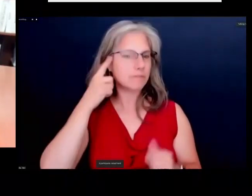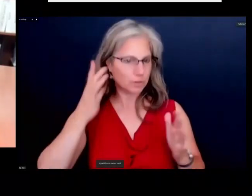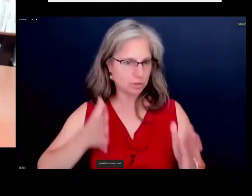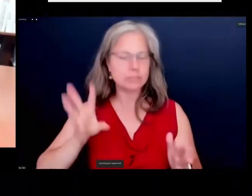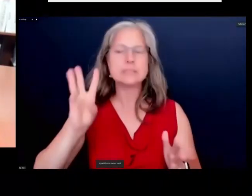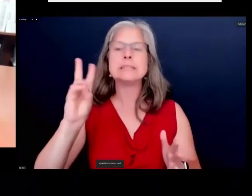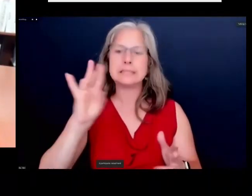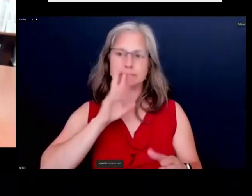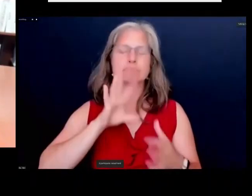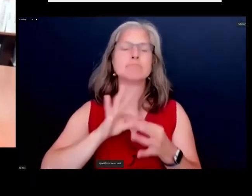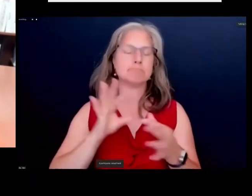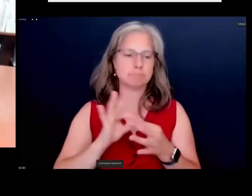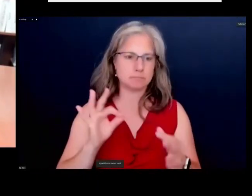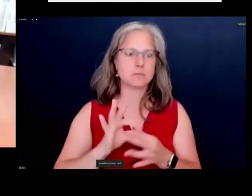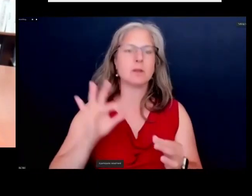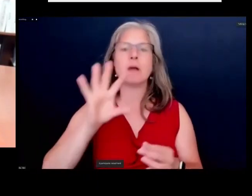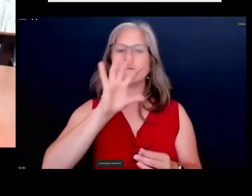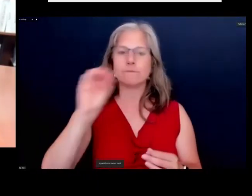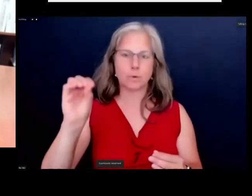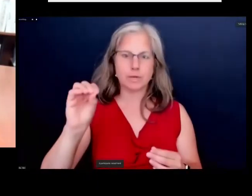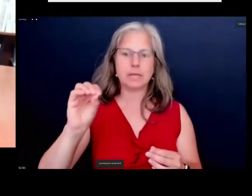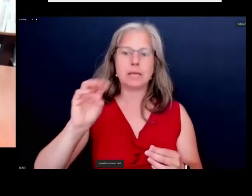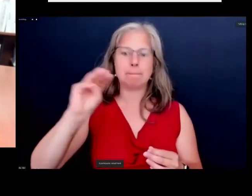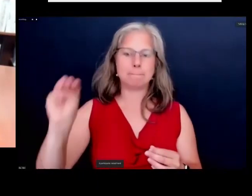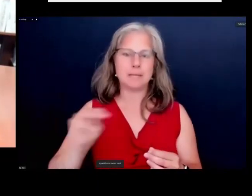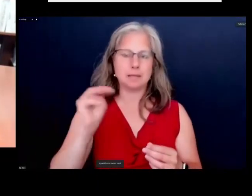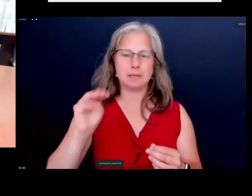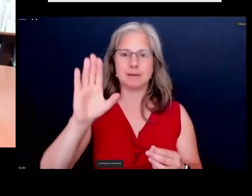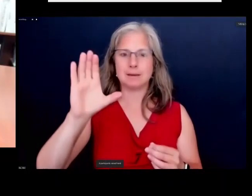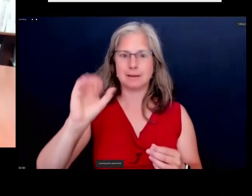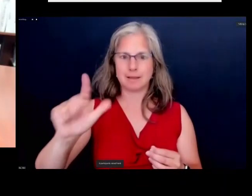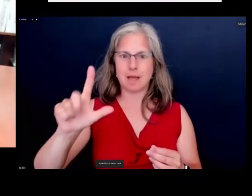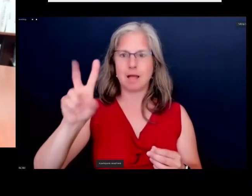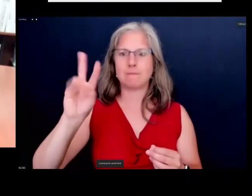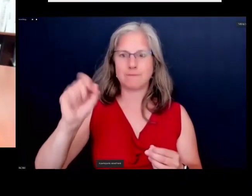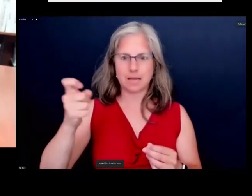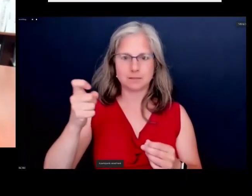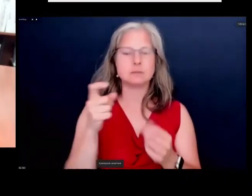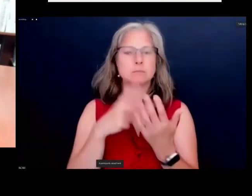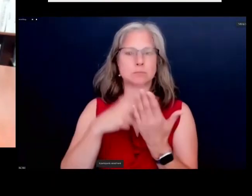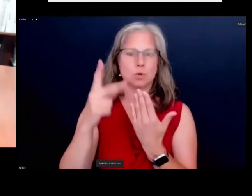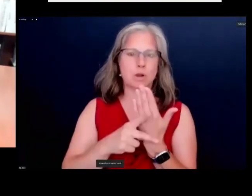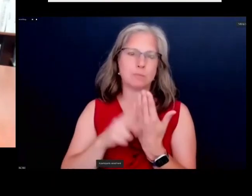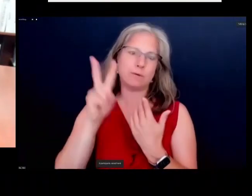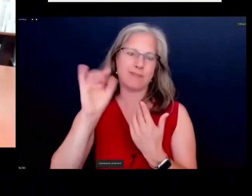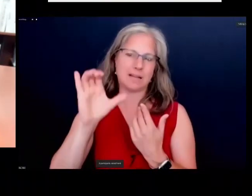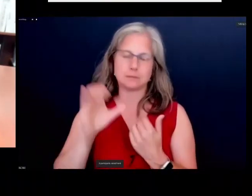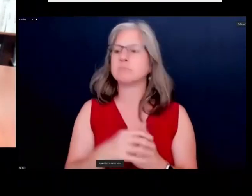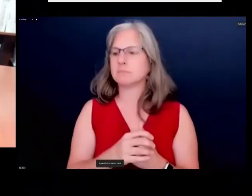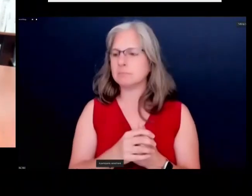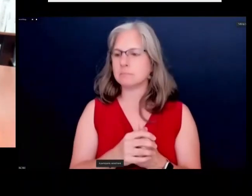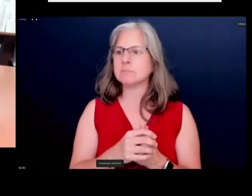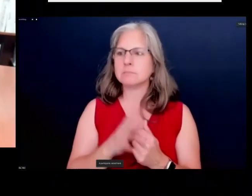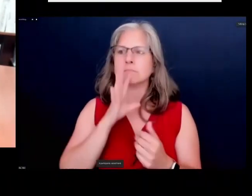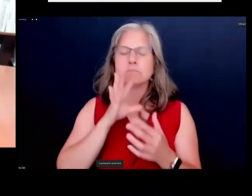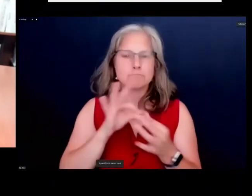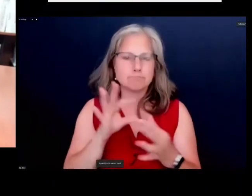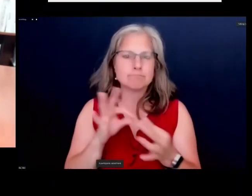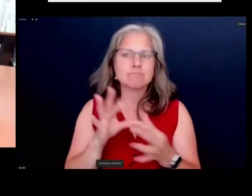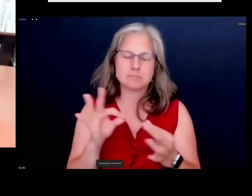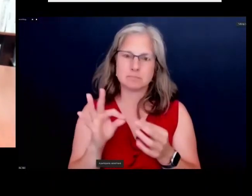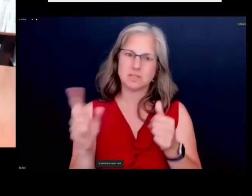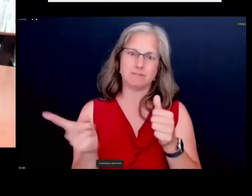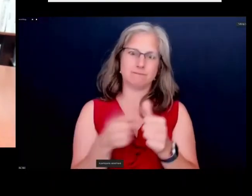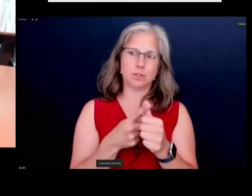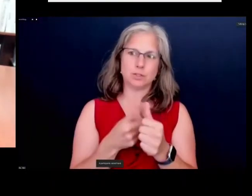the governor did mention the 40 million CalVax program to support individual doctors' offices. It's